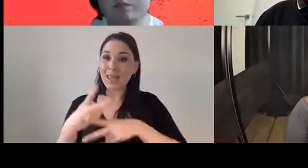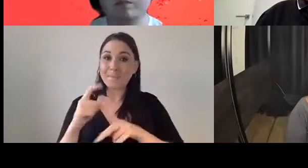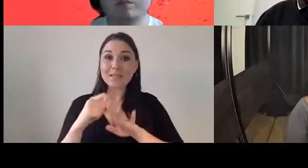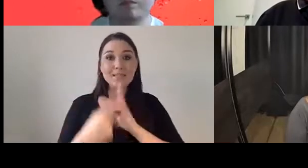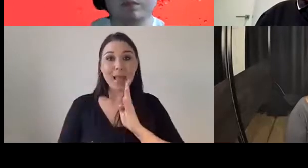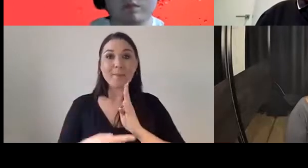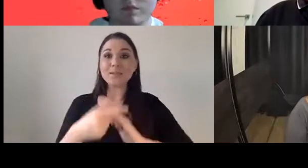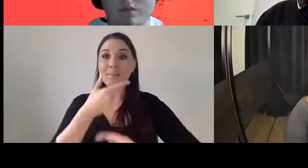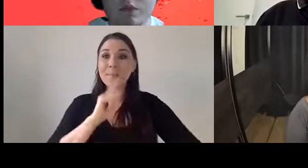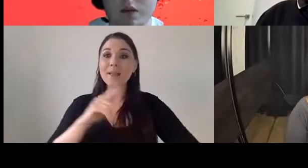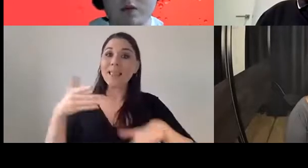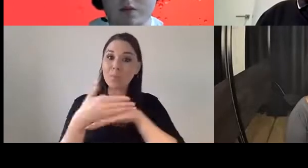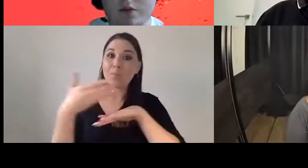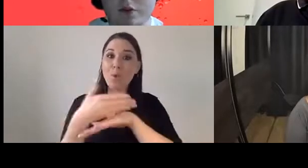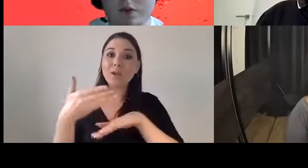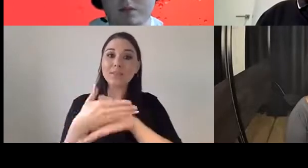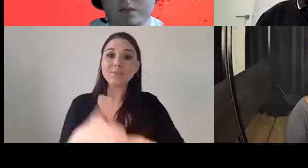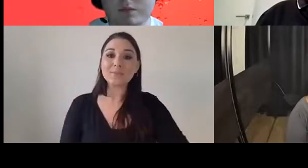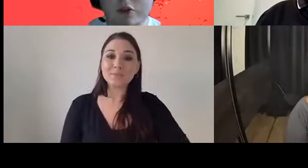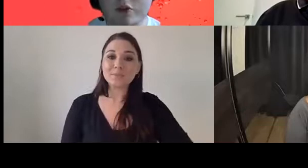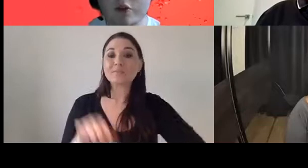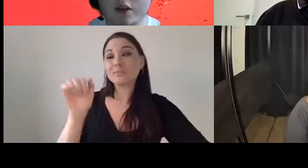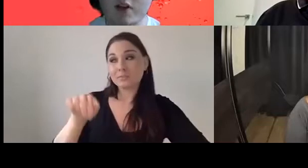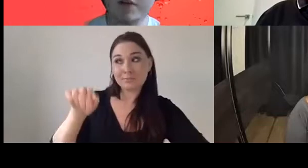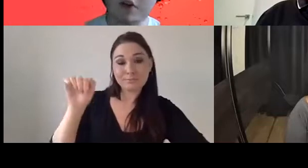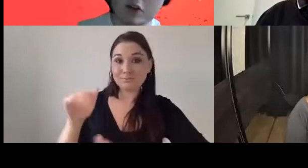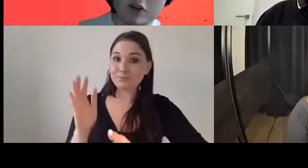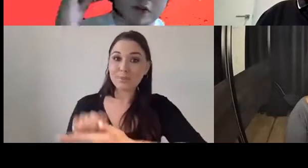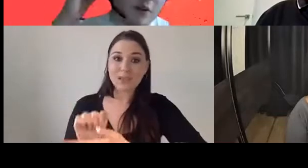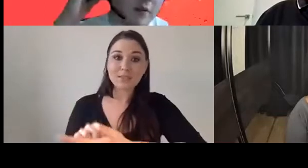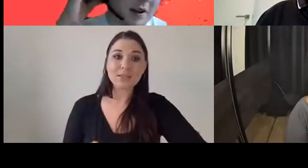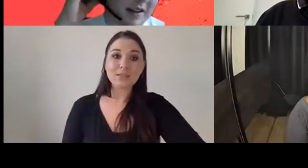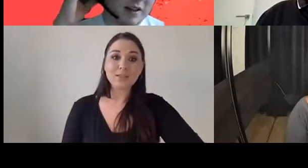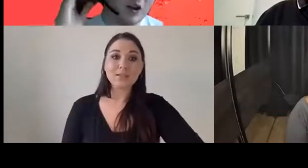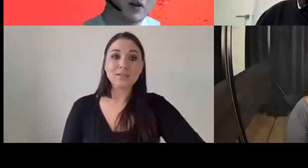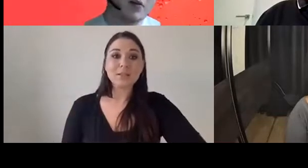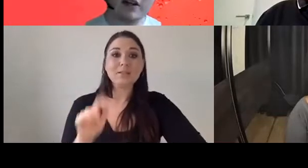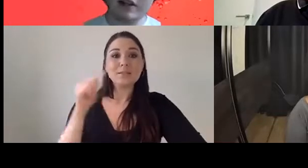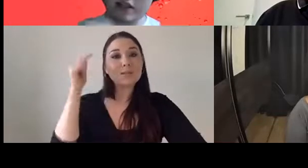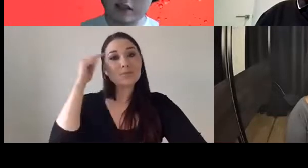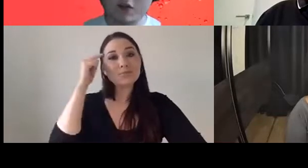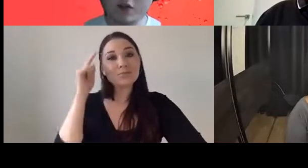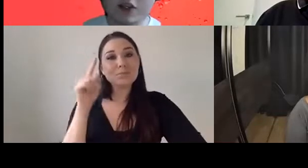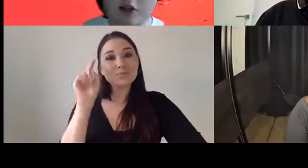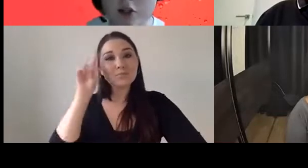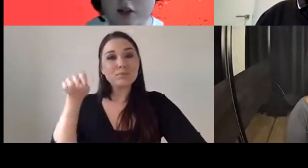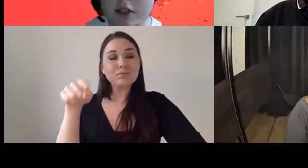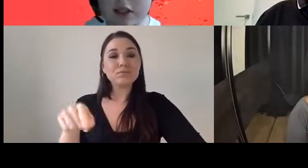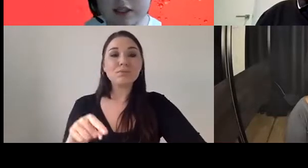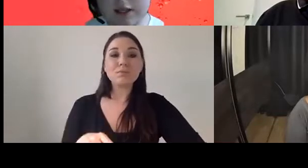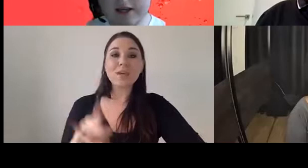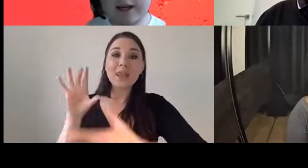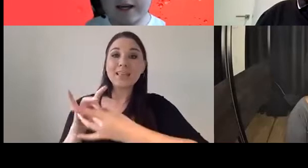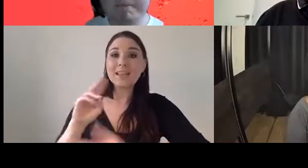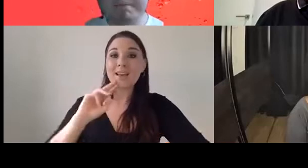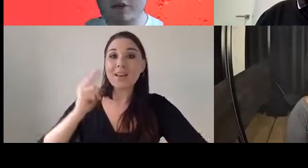employed. For sure. And something just off the sort of the back of that, Toby, as well, links into the next question nicely,